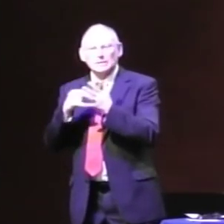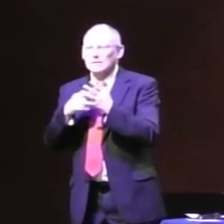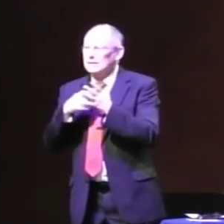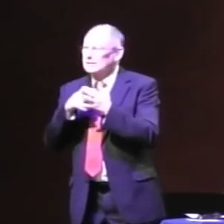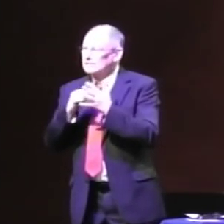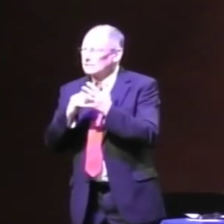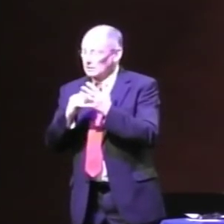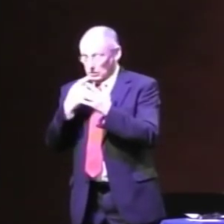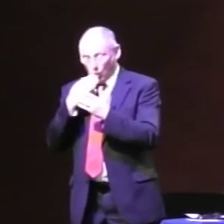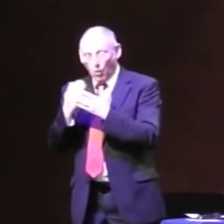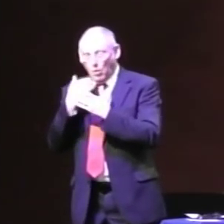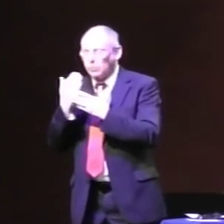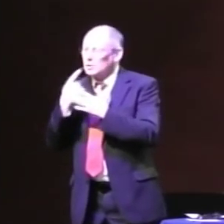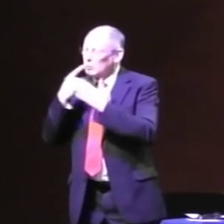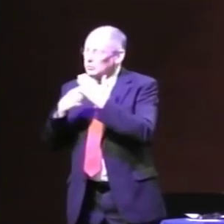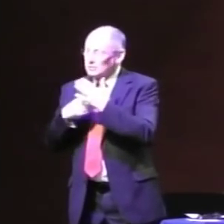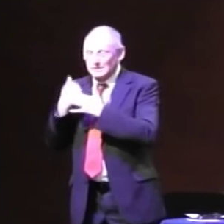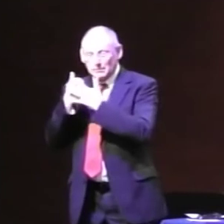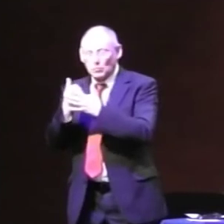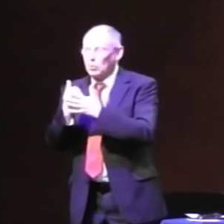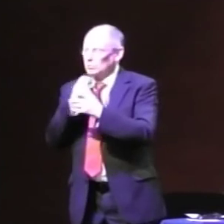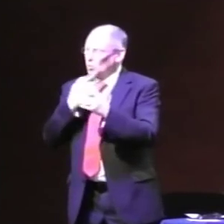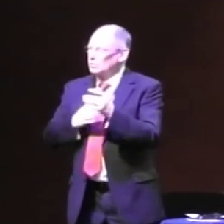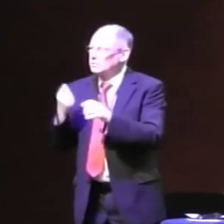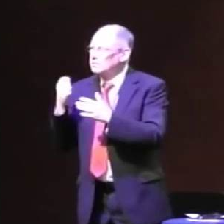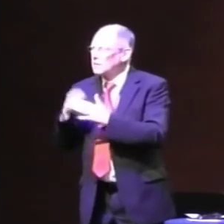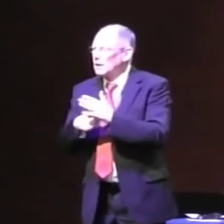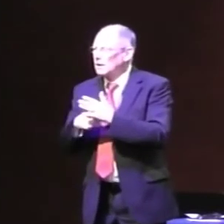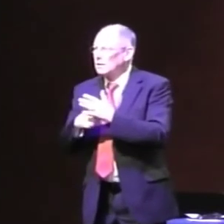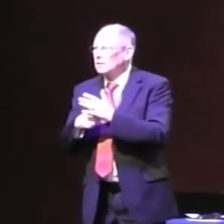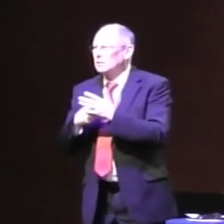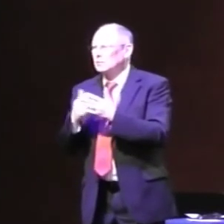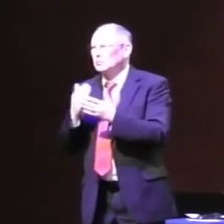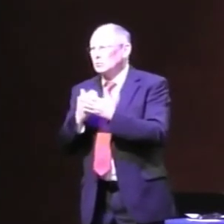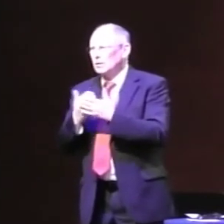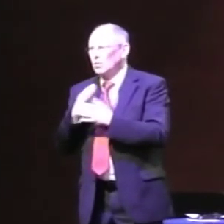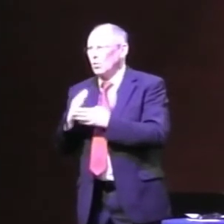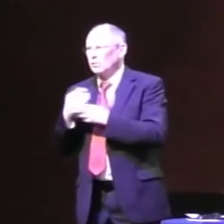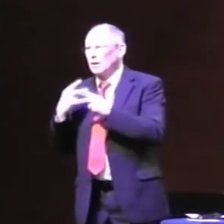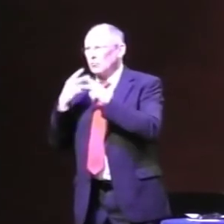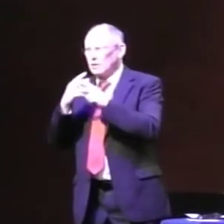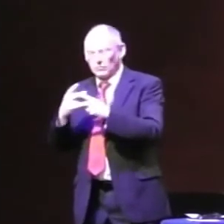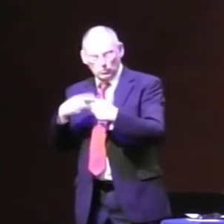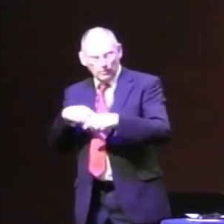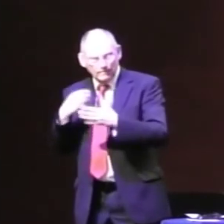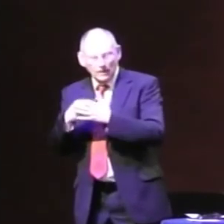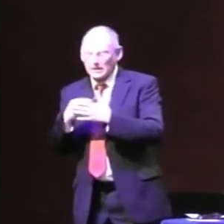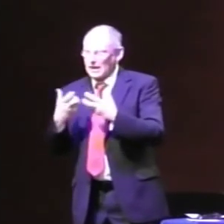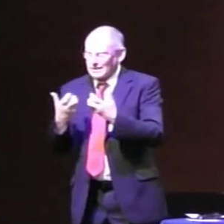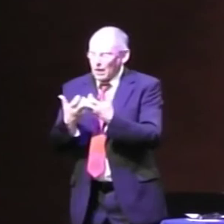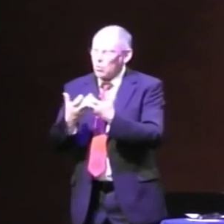There's always a policy to support those wishing to buy. What is really needed is a review of how we finance and build public